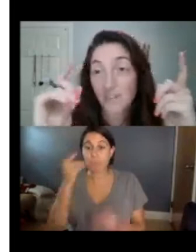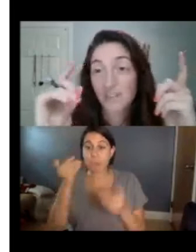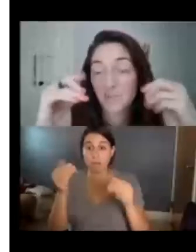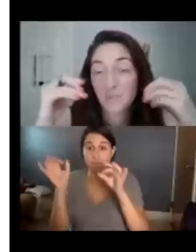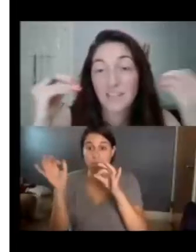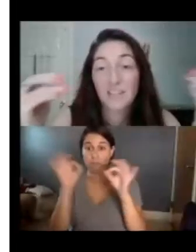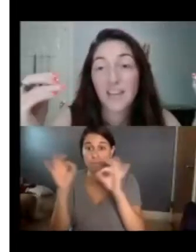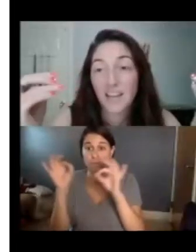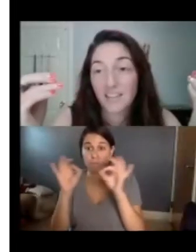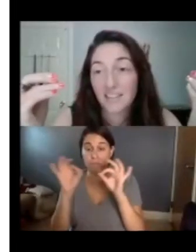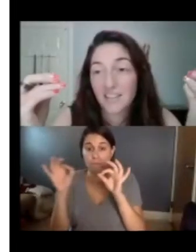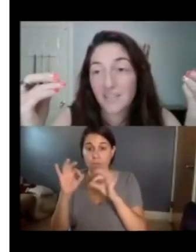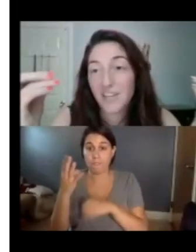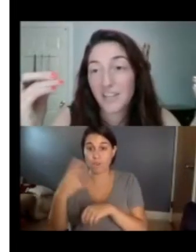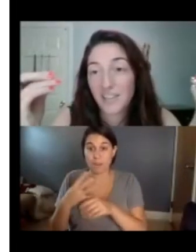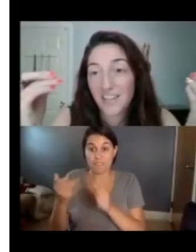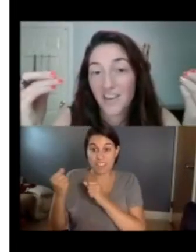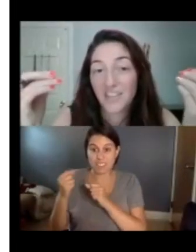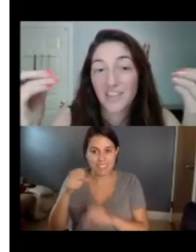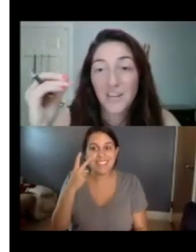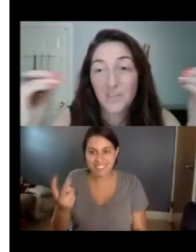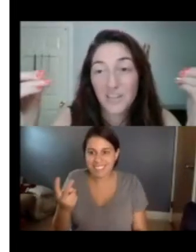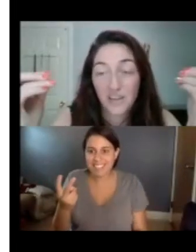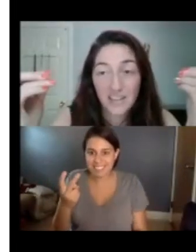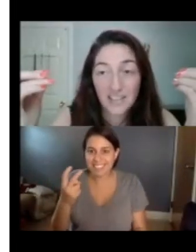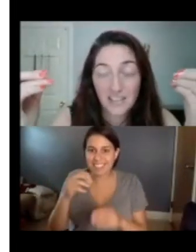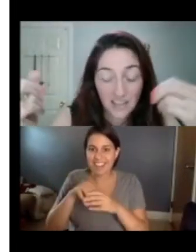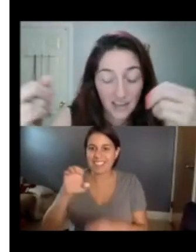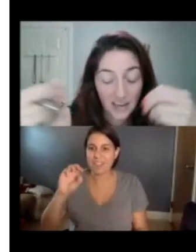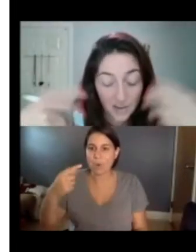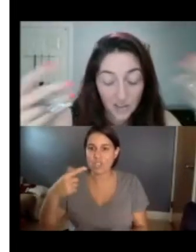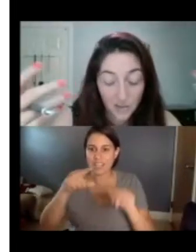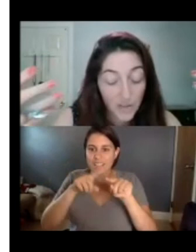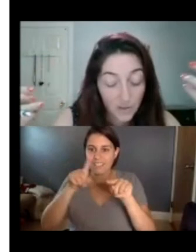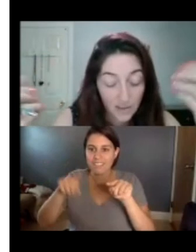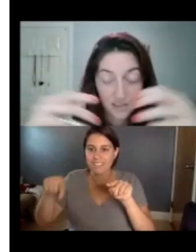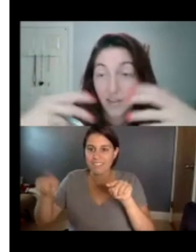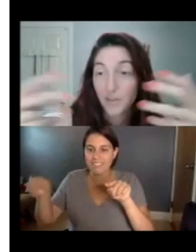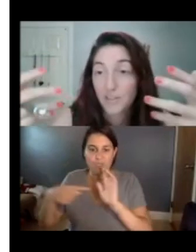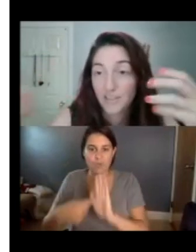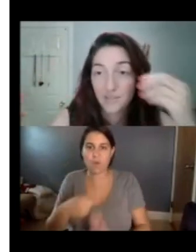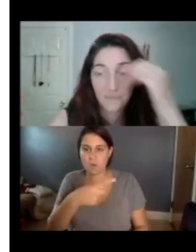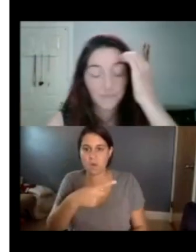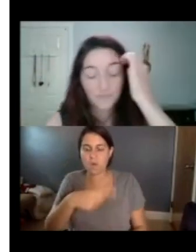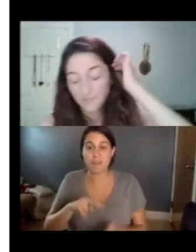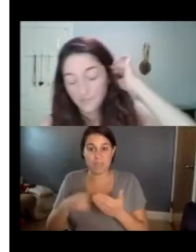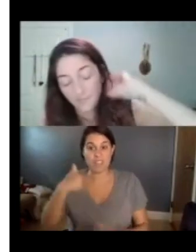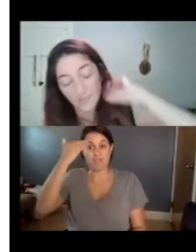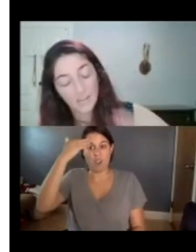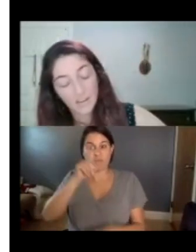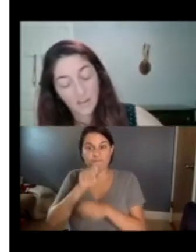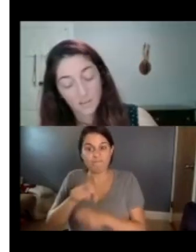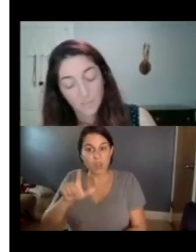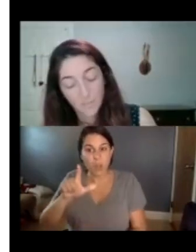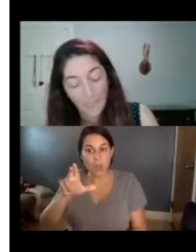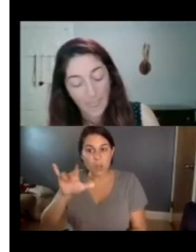very quickly, we can see that very clearly on the EOG trace. And so we know that they're lucid.